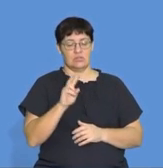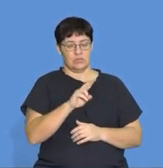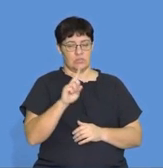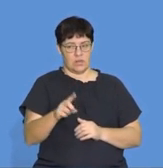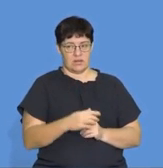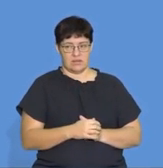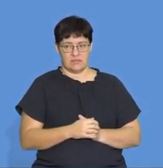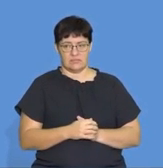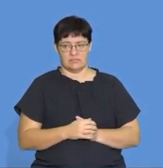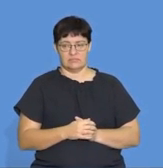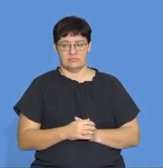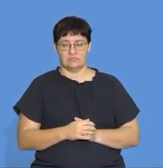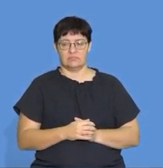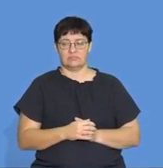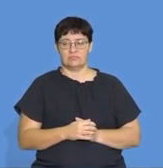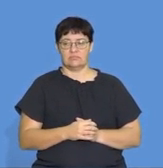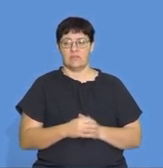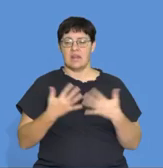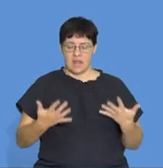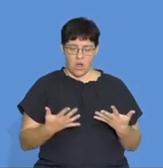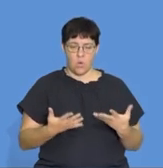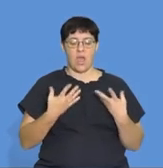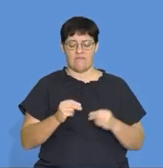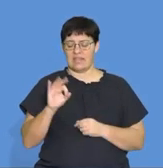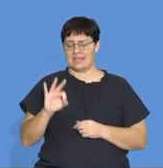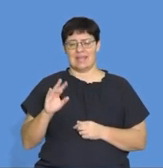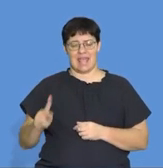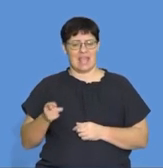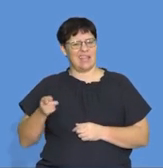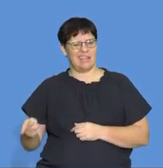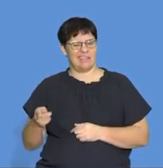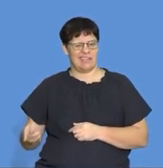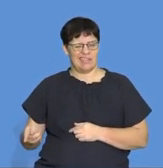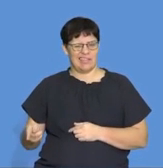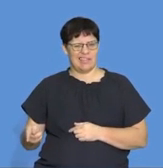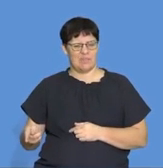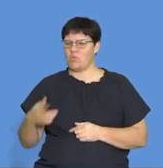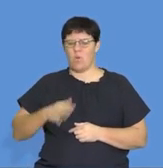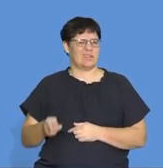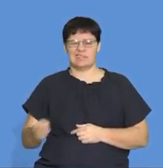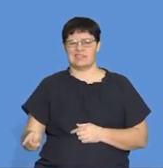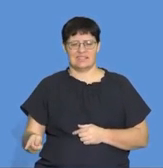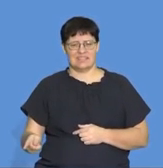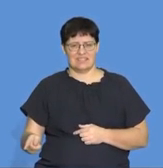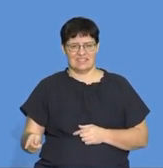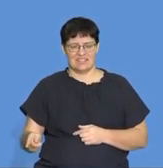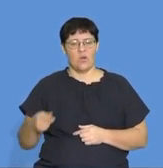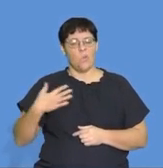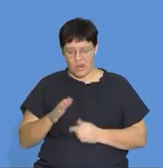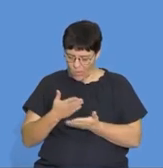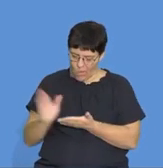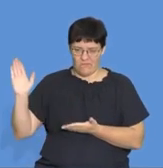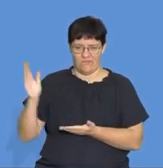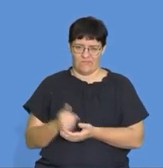21. And then now I have 3k on the right-hand side. But remember, what did I say? Every